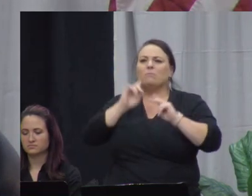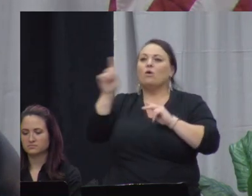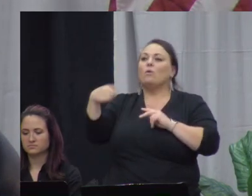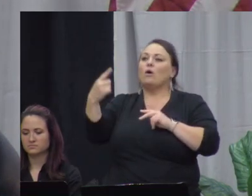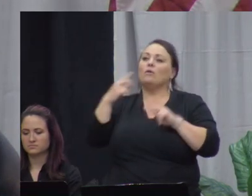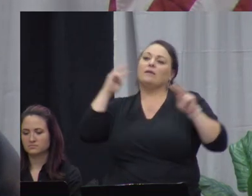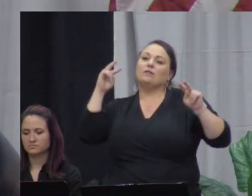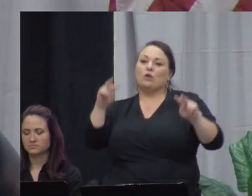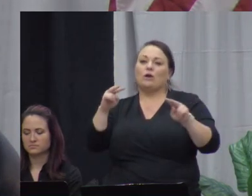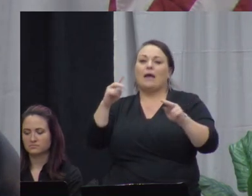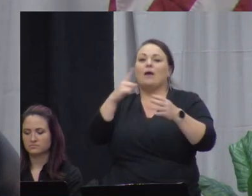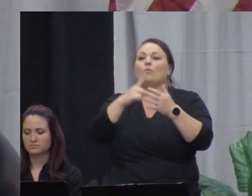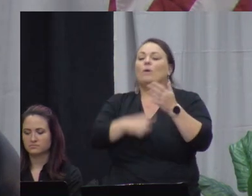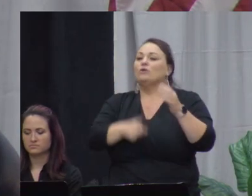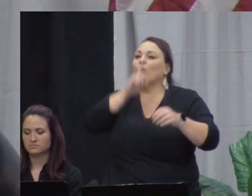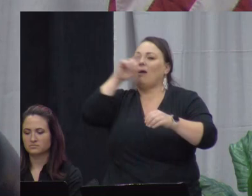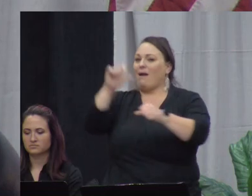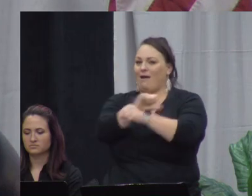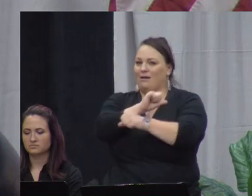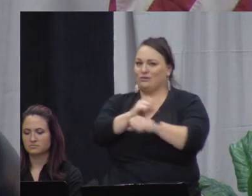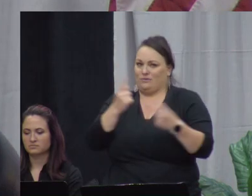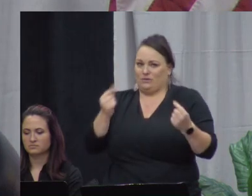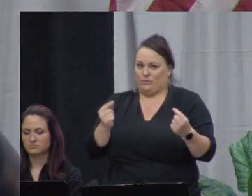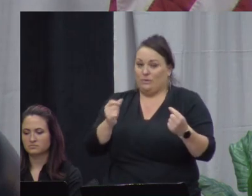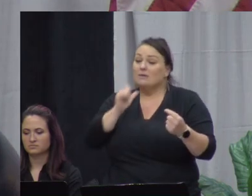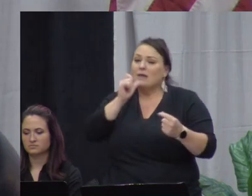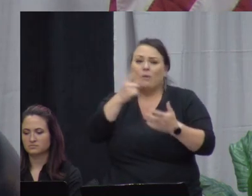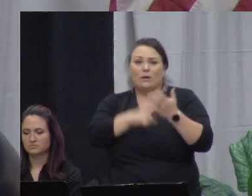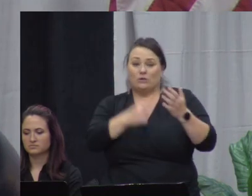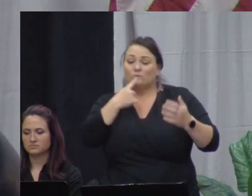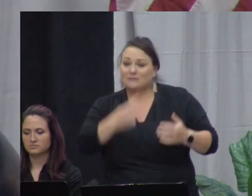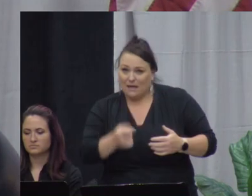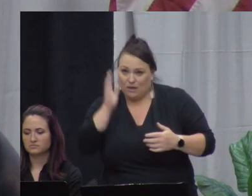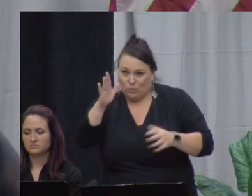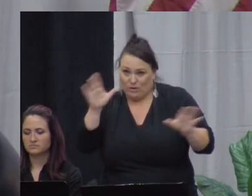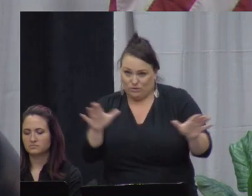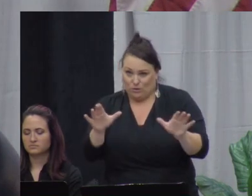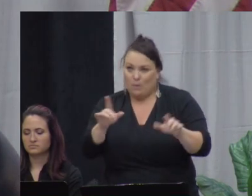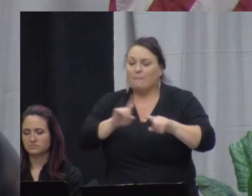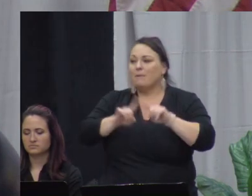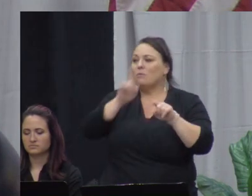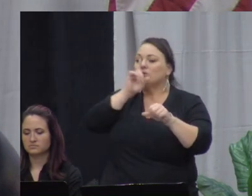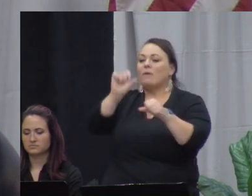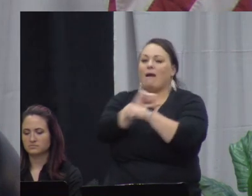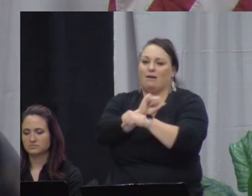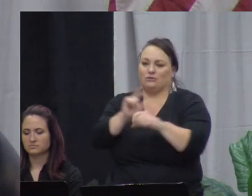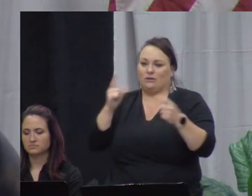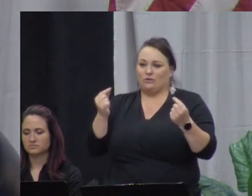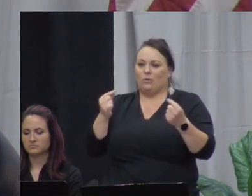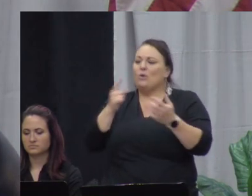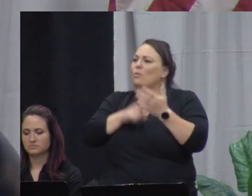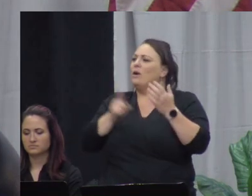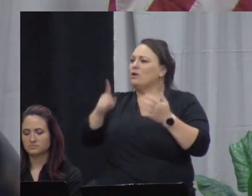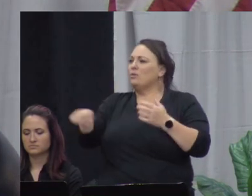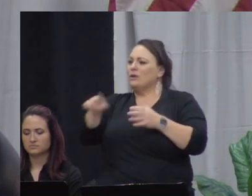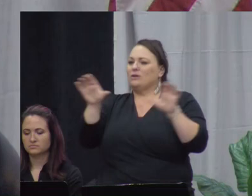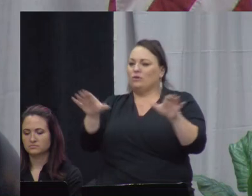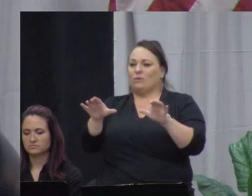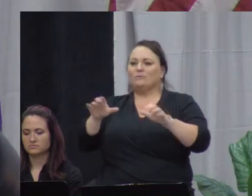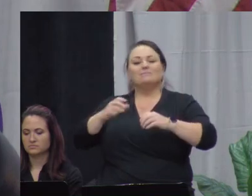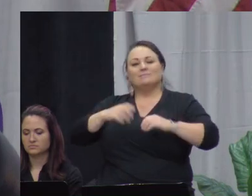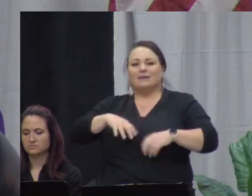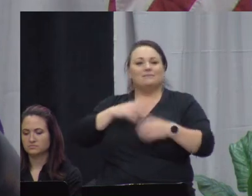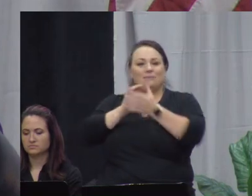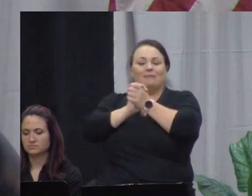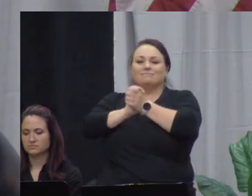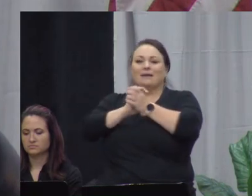at what you actually do, not what you say you're gonna do. So what are you gonna do? It's been a blast, Monarchs. We'll see you at